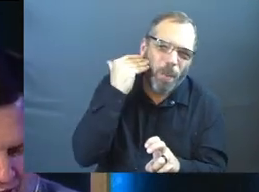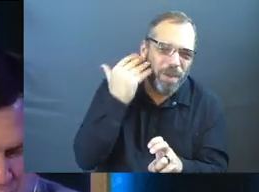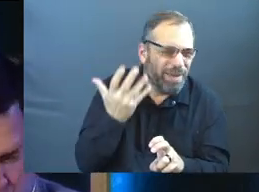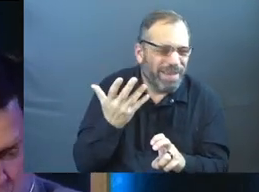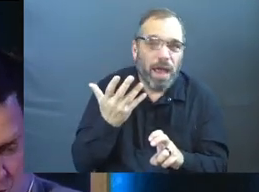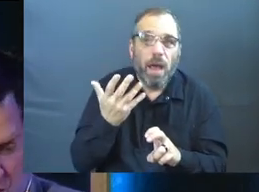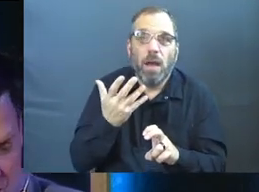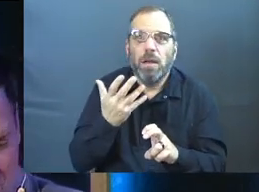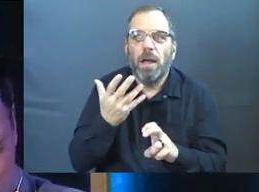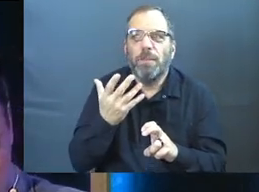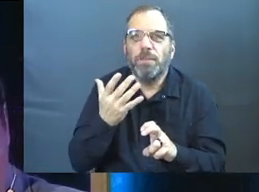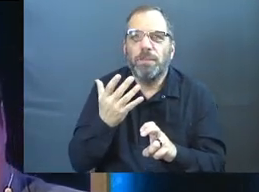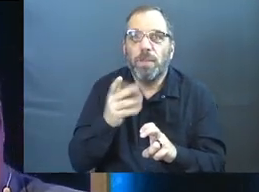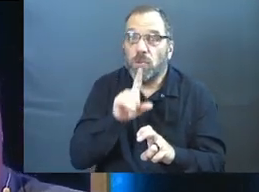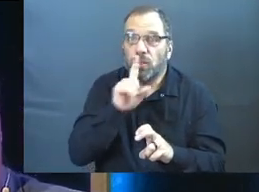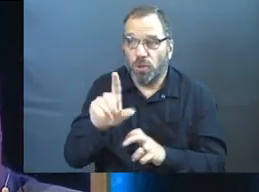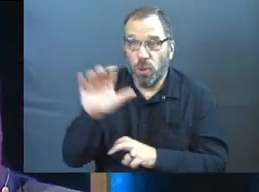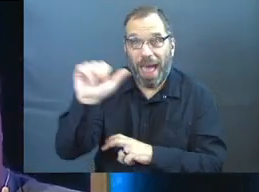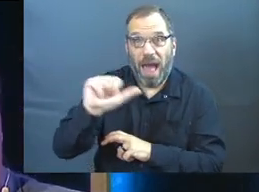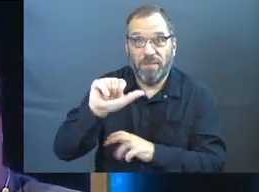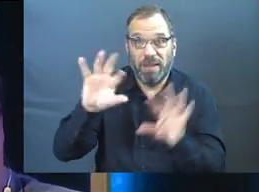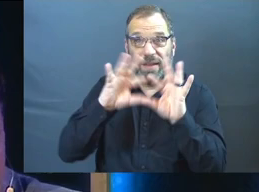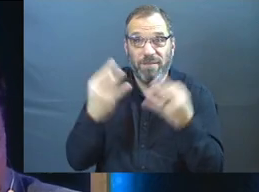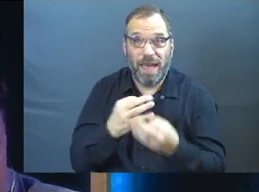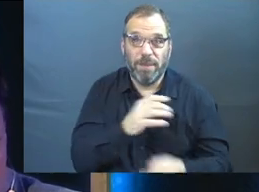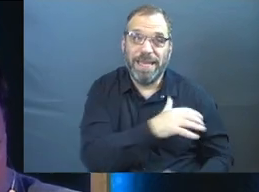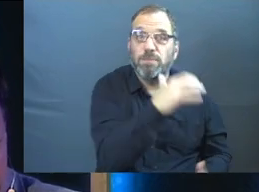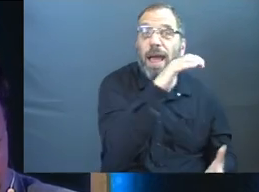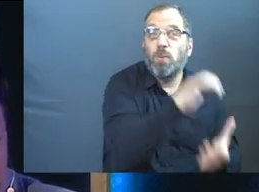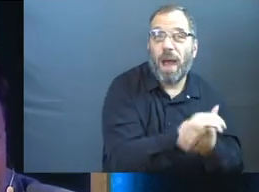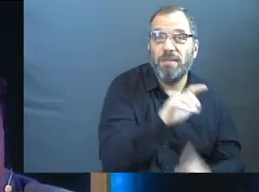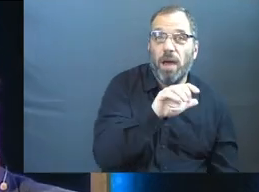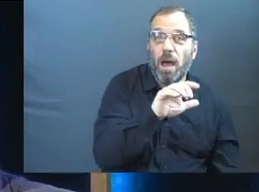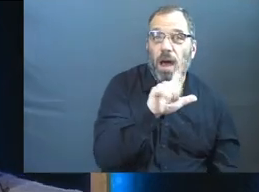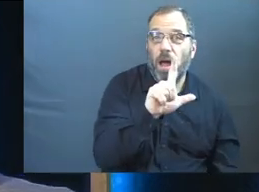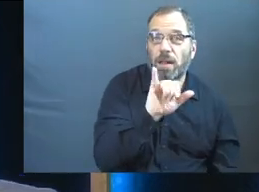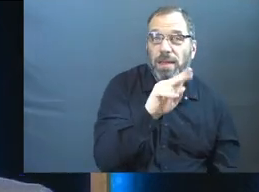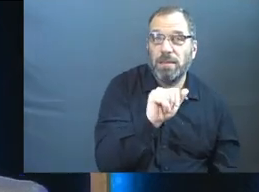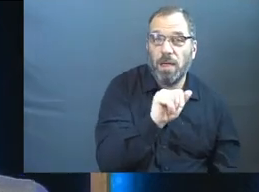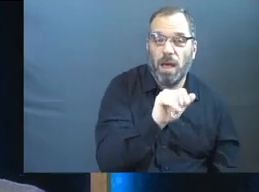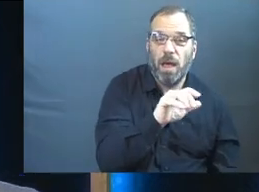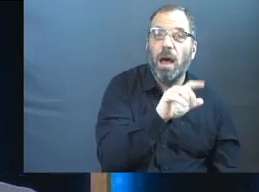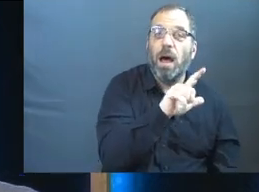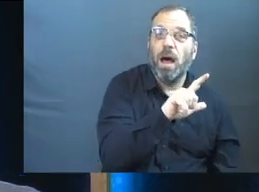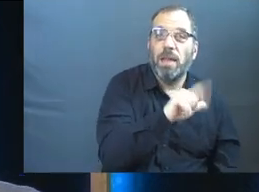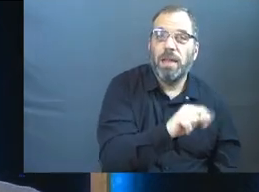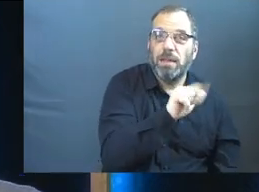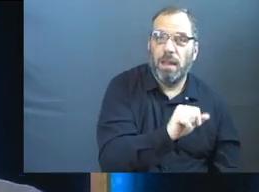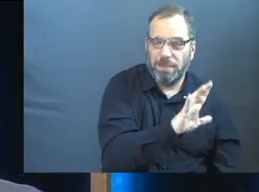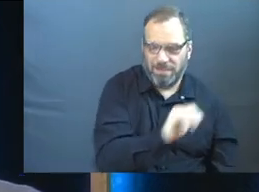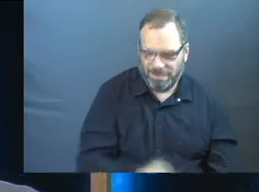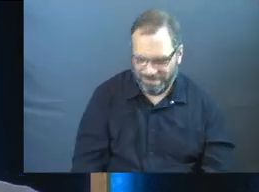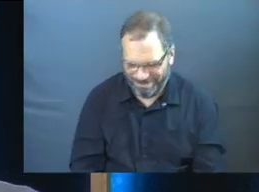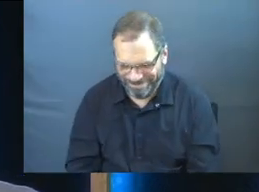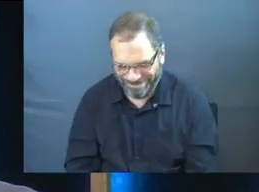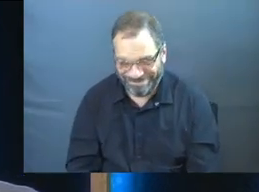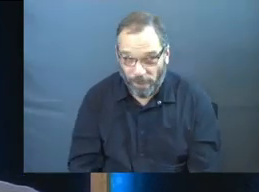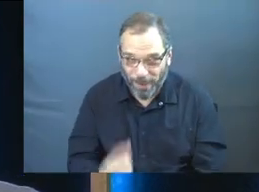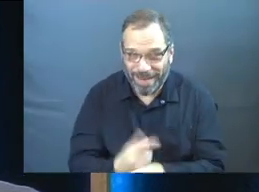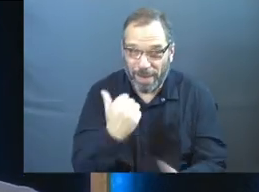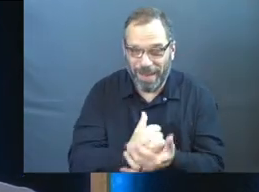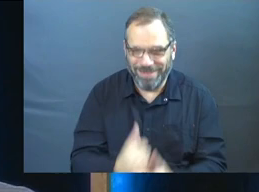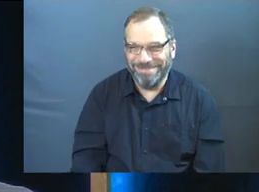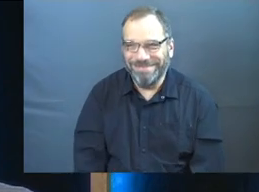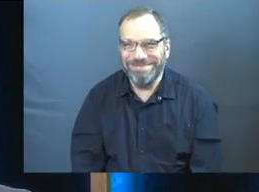that the true alpha in our family is Linda anyway. So there's that.